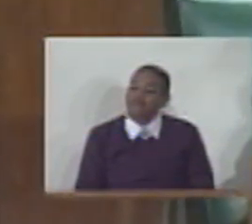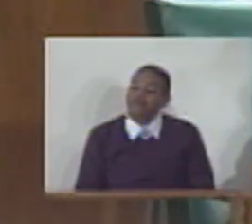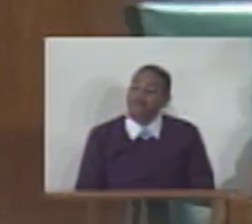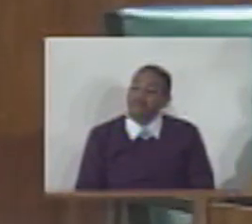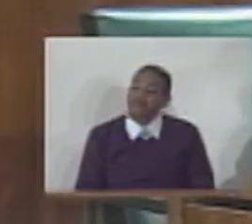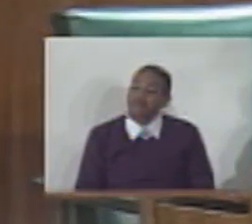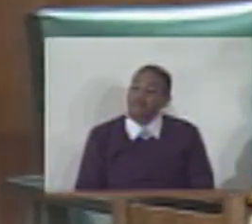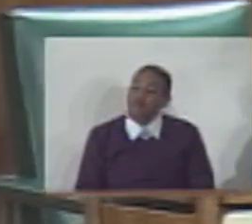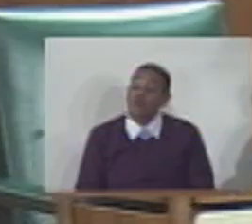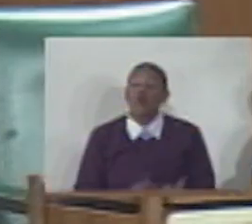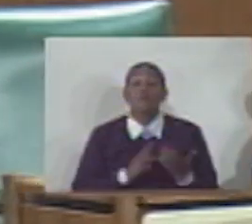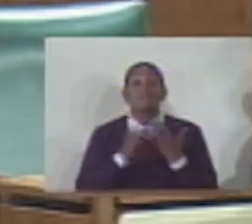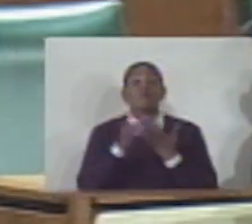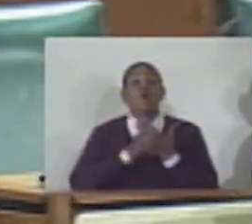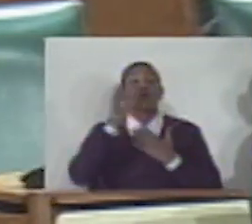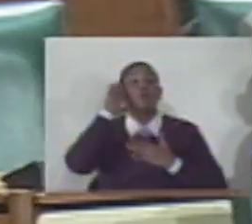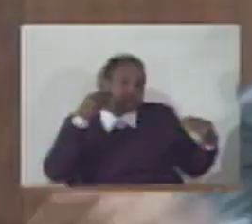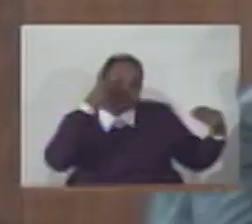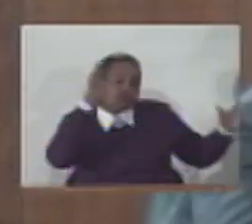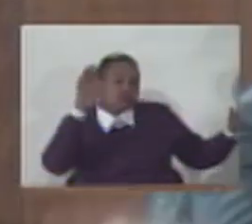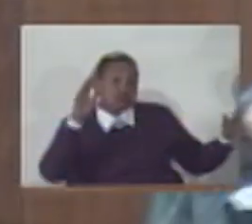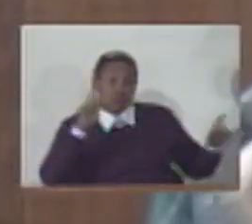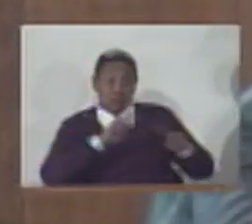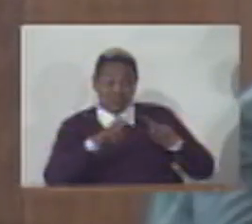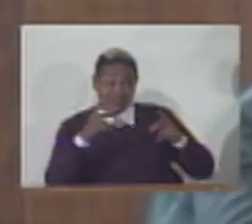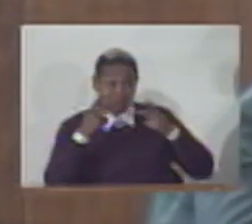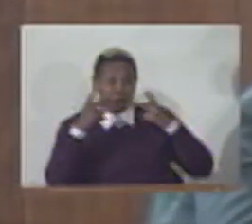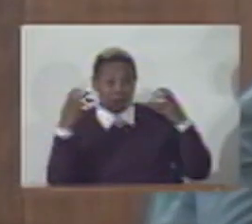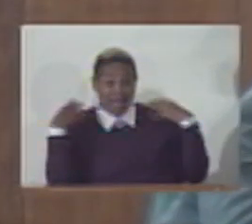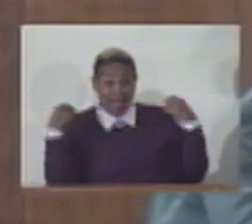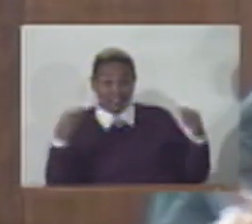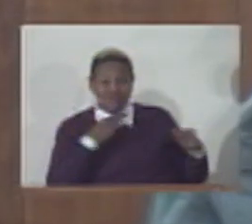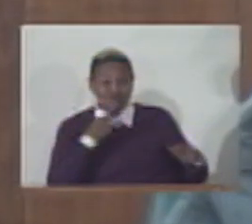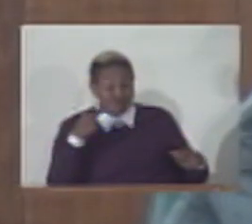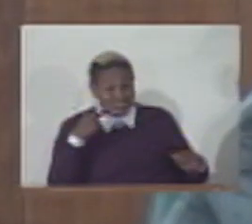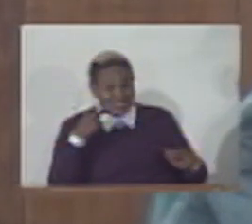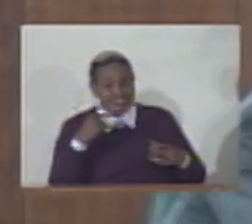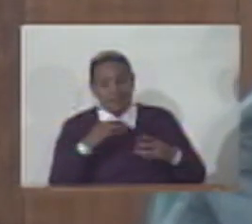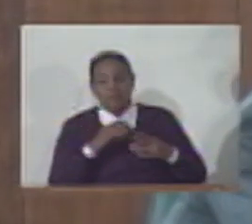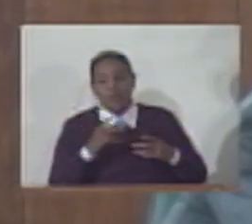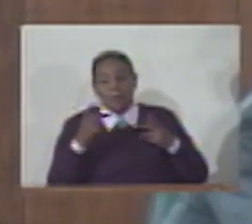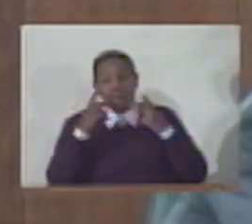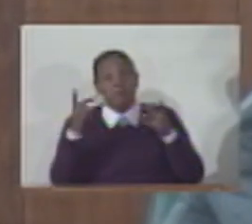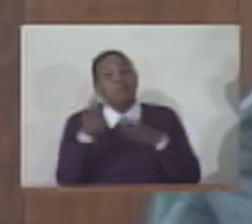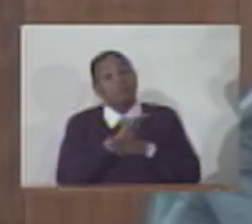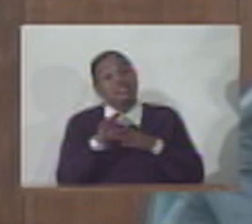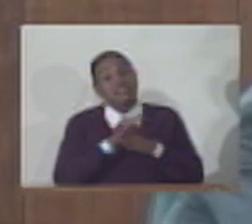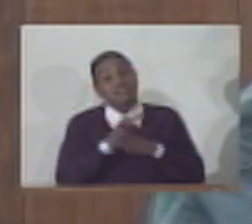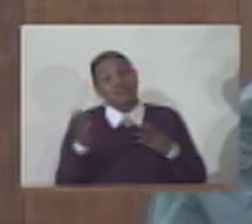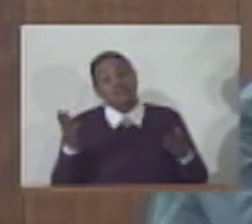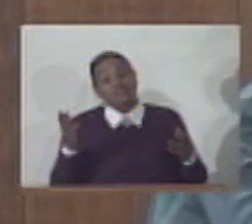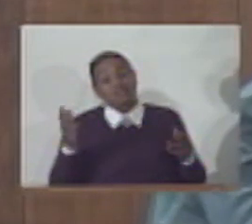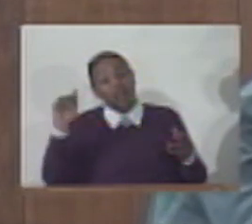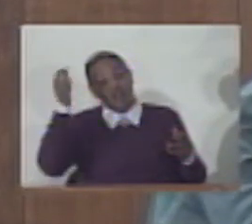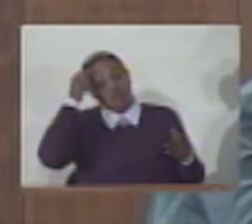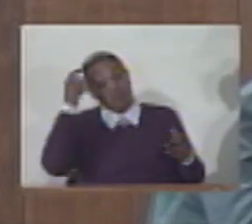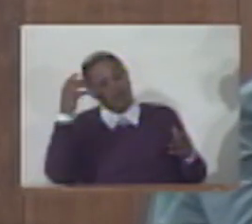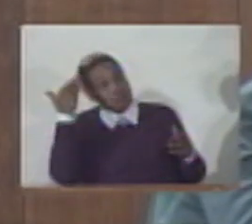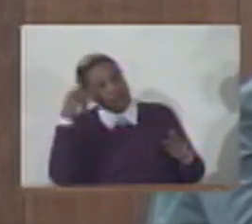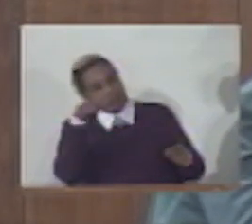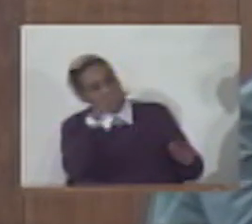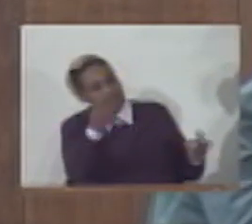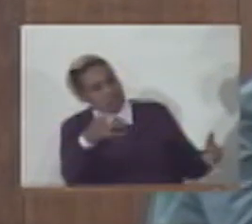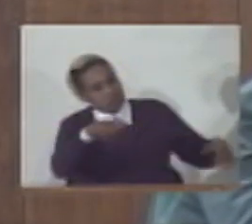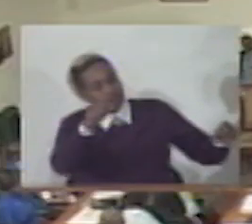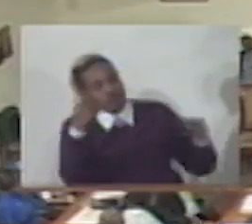gully banks, medians, and verges. Solid waste removal, cleaning, and beautification, as well as the identification and